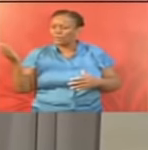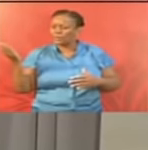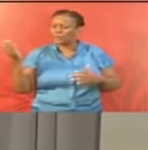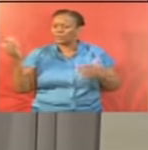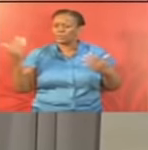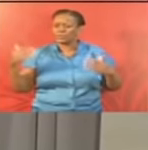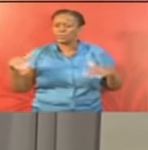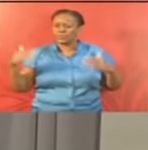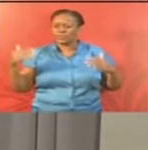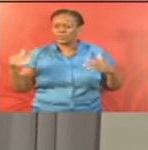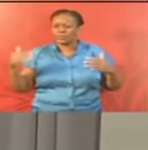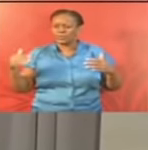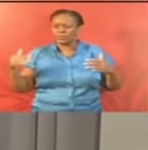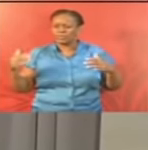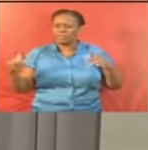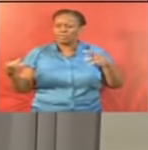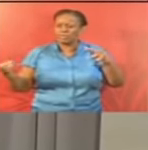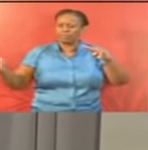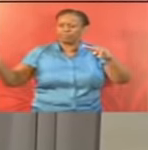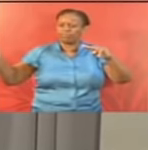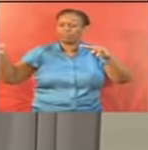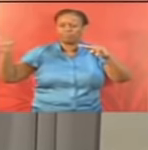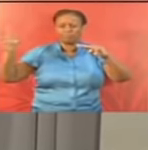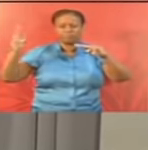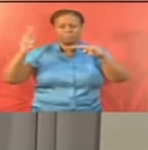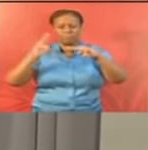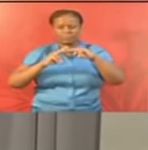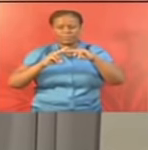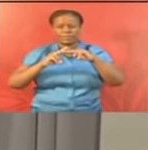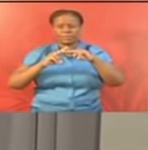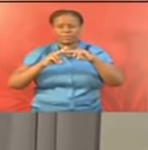1 million cases and over. They are at